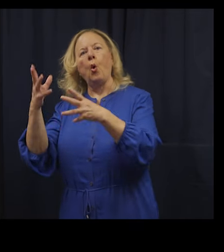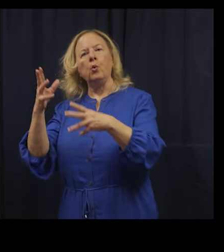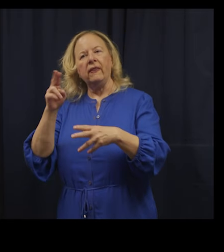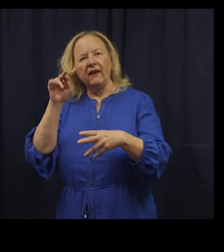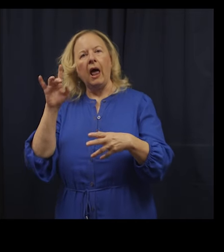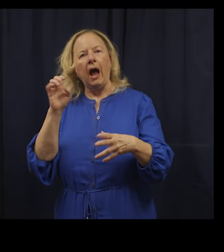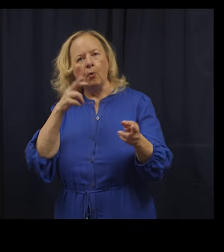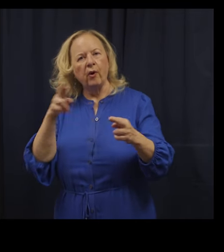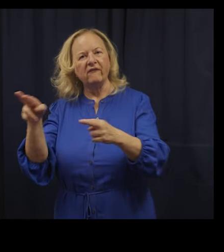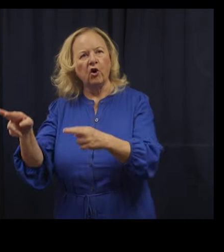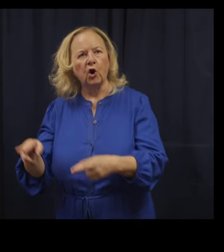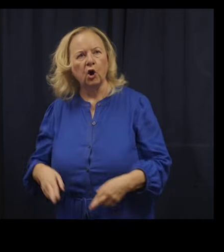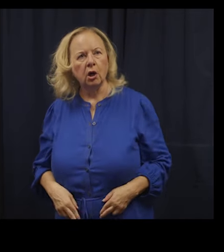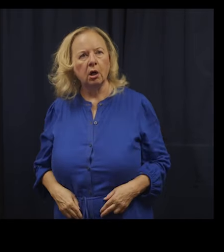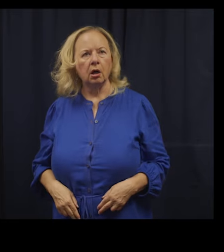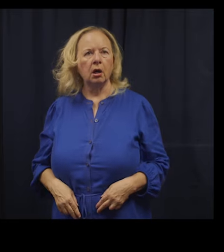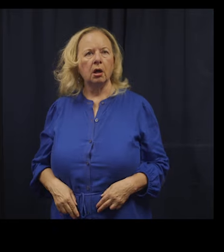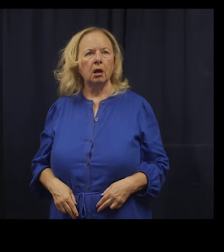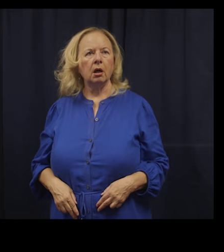Nile.